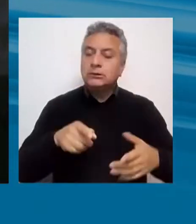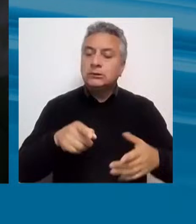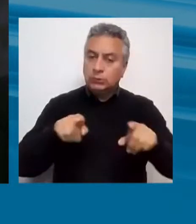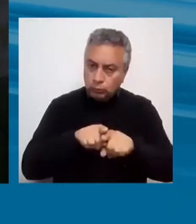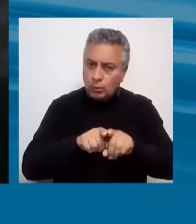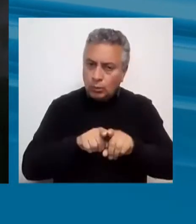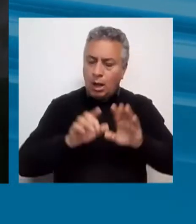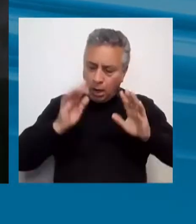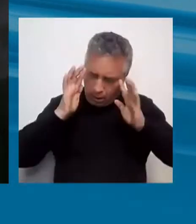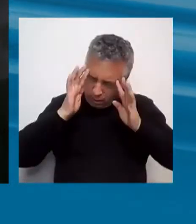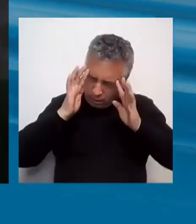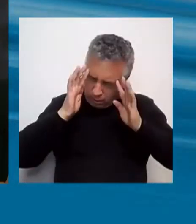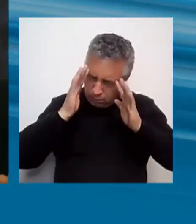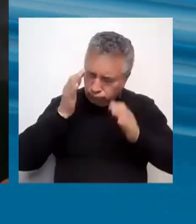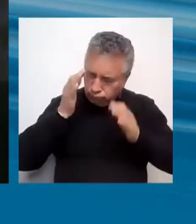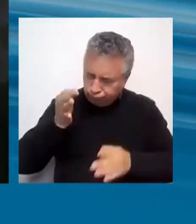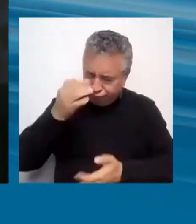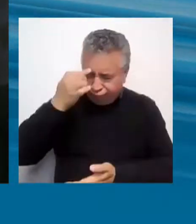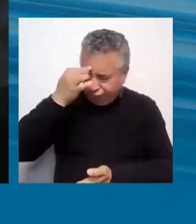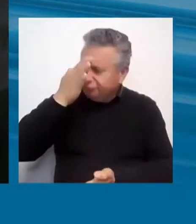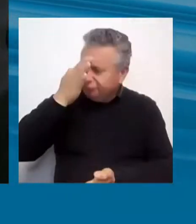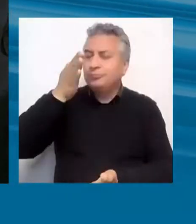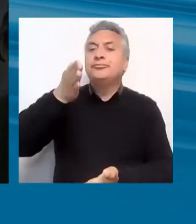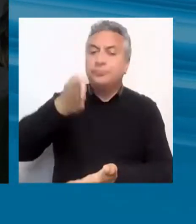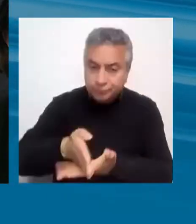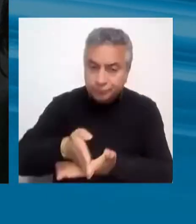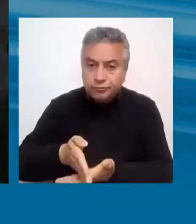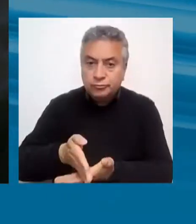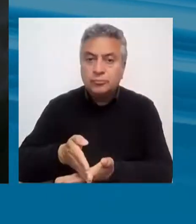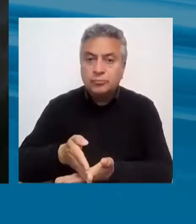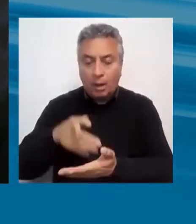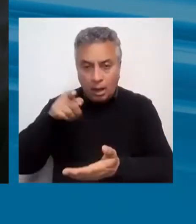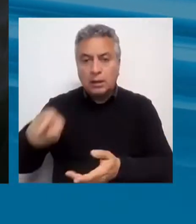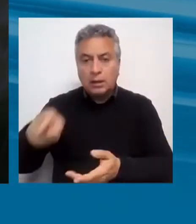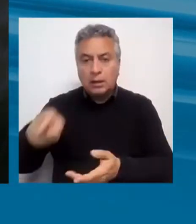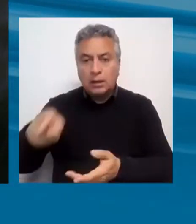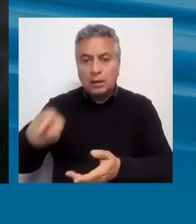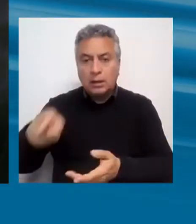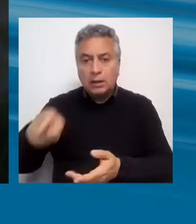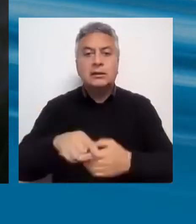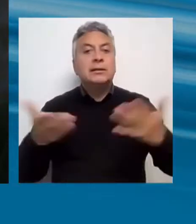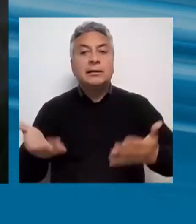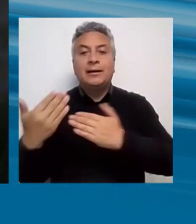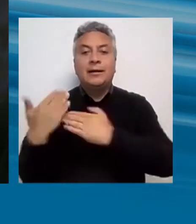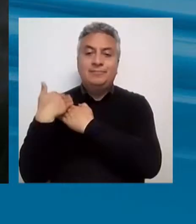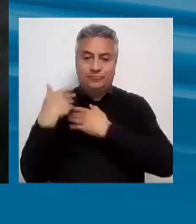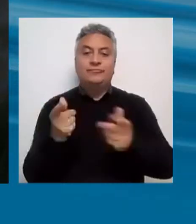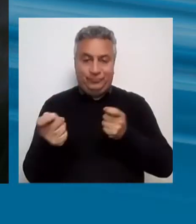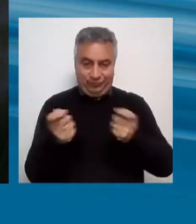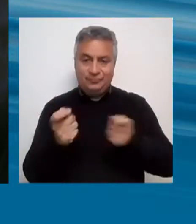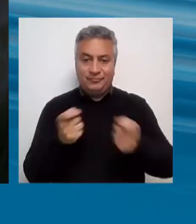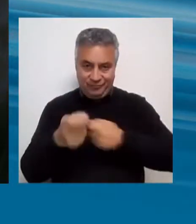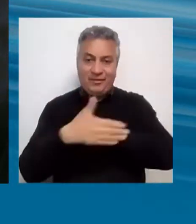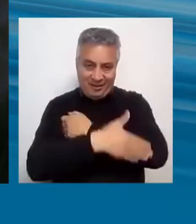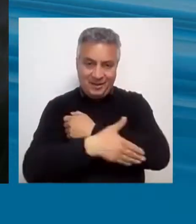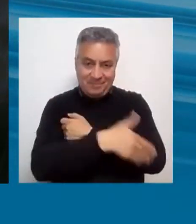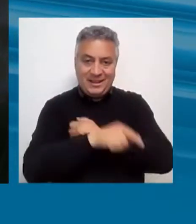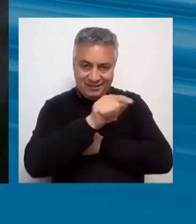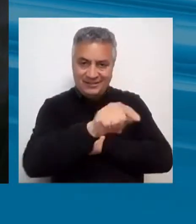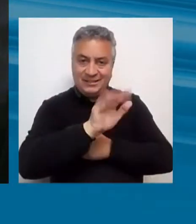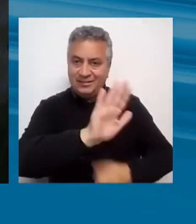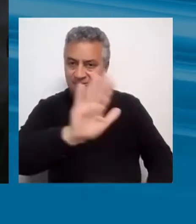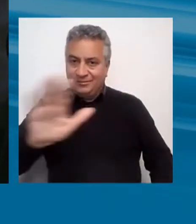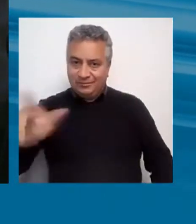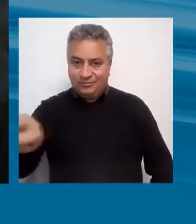sure that it will go linked to the decisions made by the